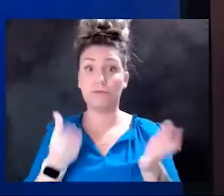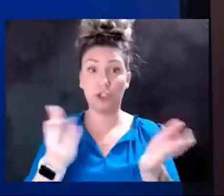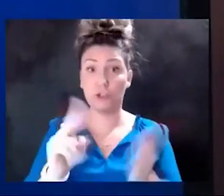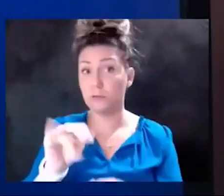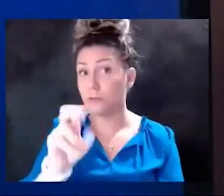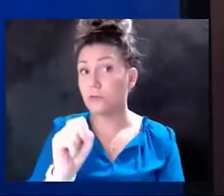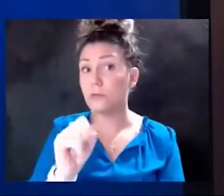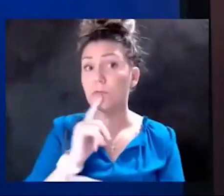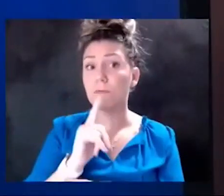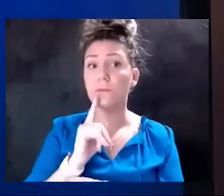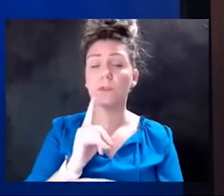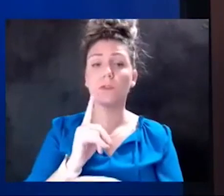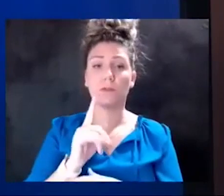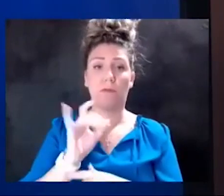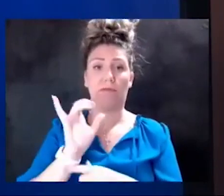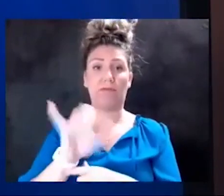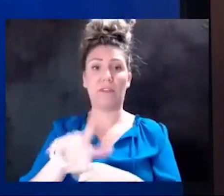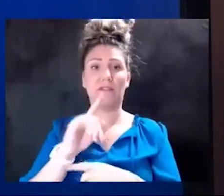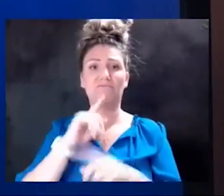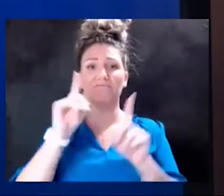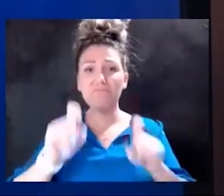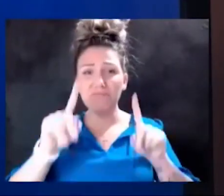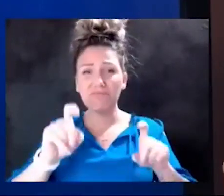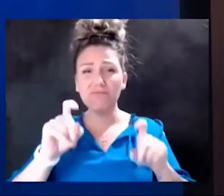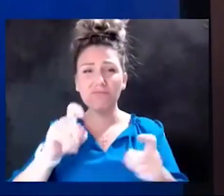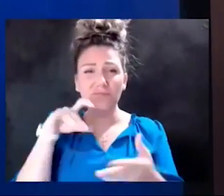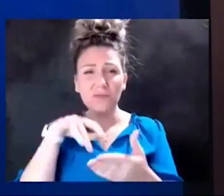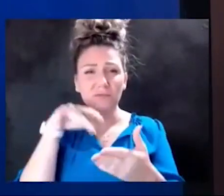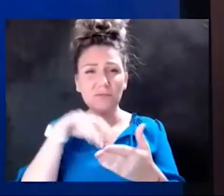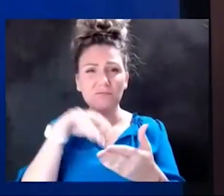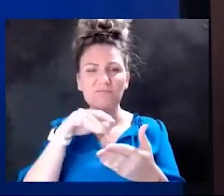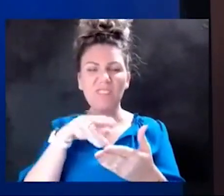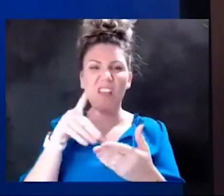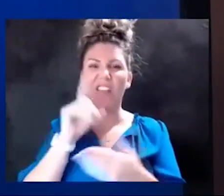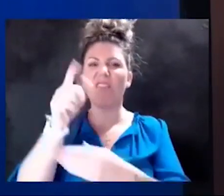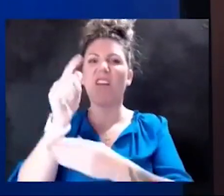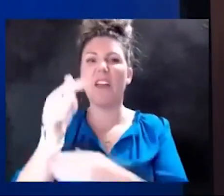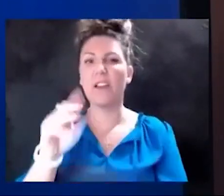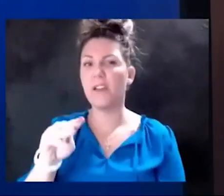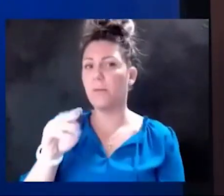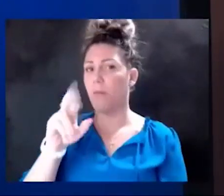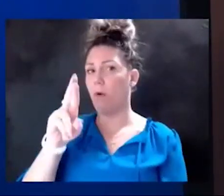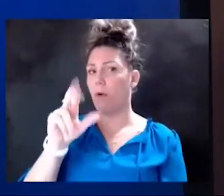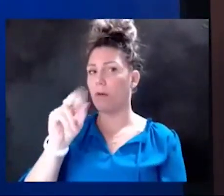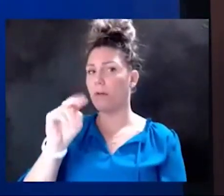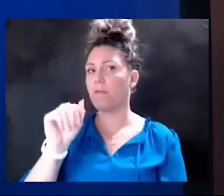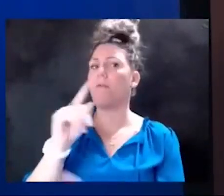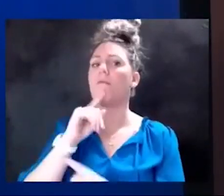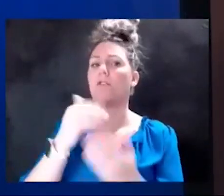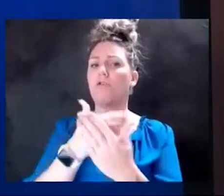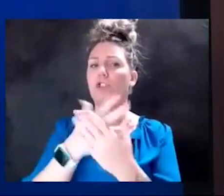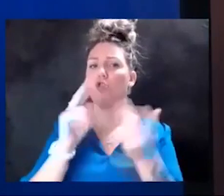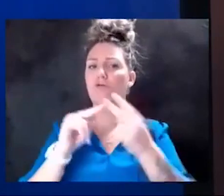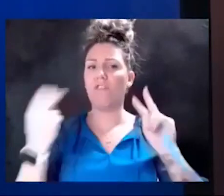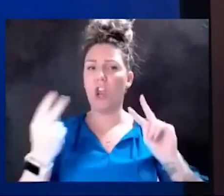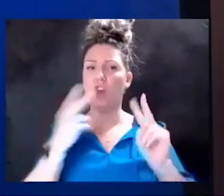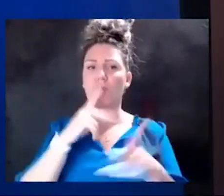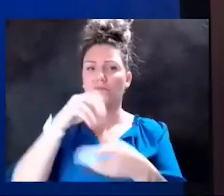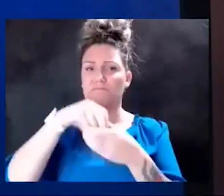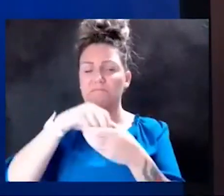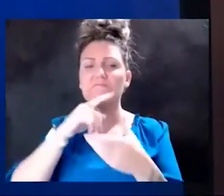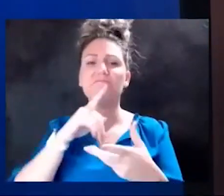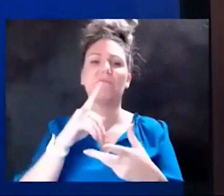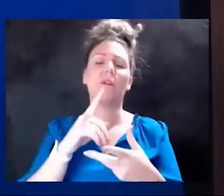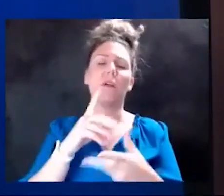part, this trial's occurred later than some of the mRNA trials, so it had a little bit more of the different variants in it. And second of all, still retained outstanding